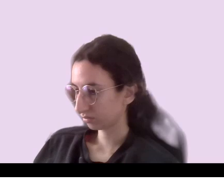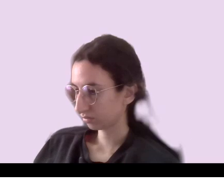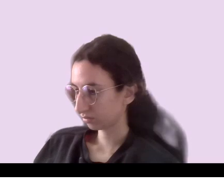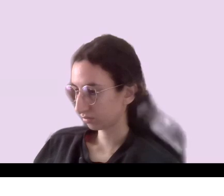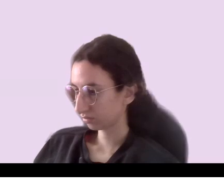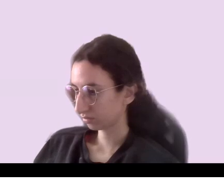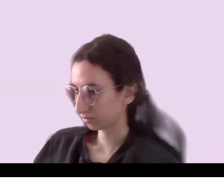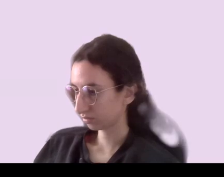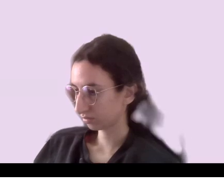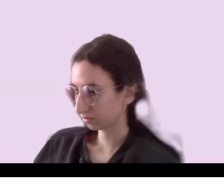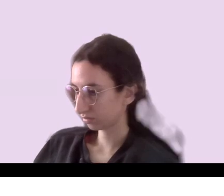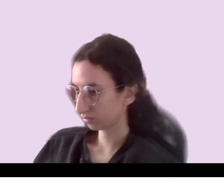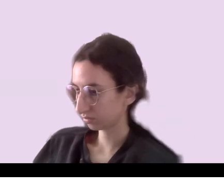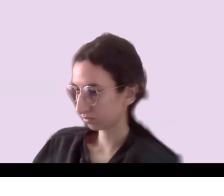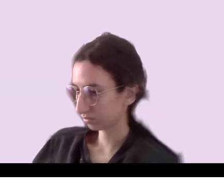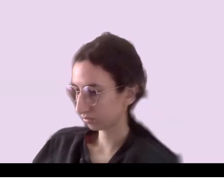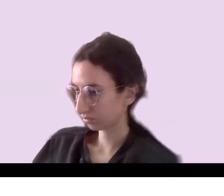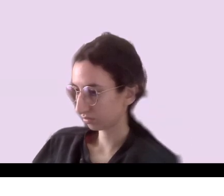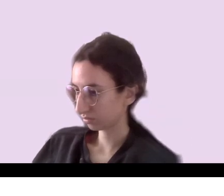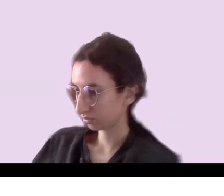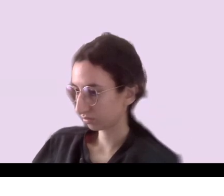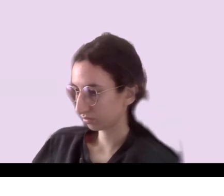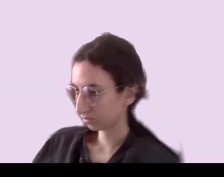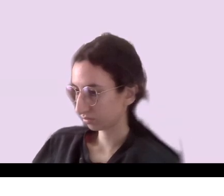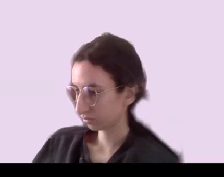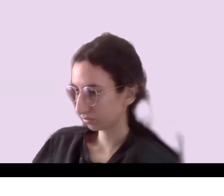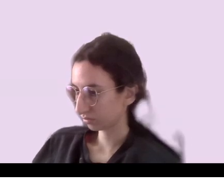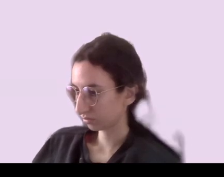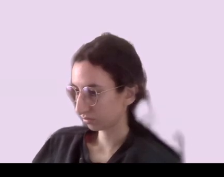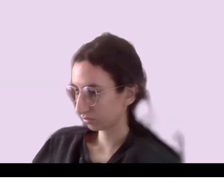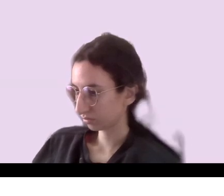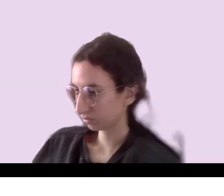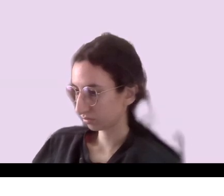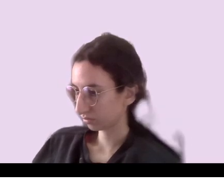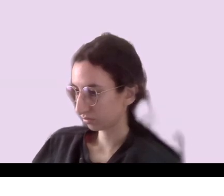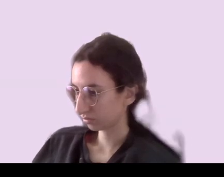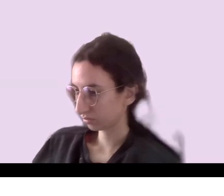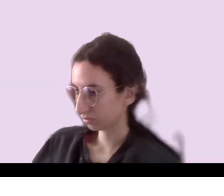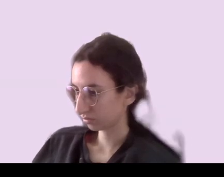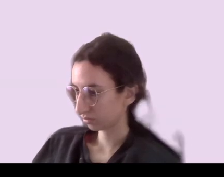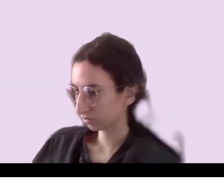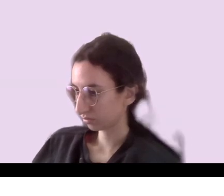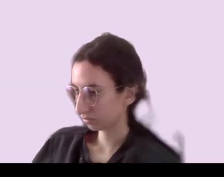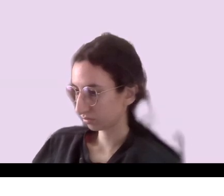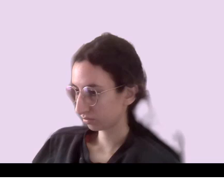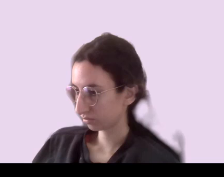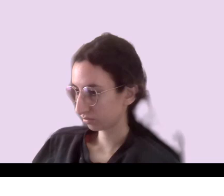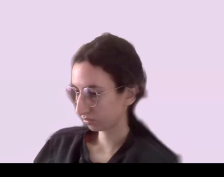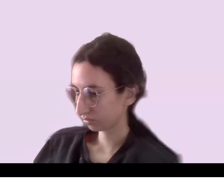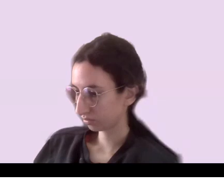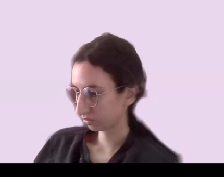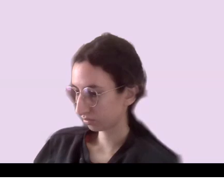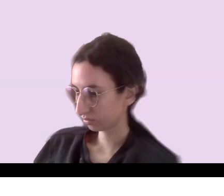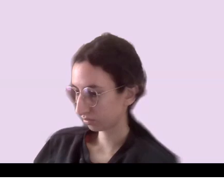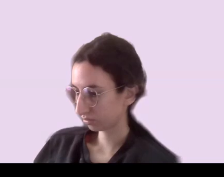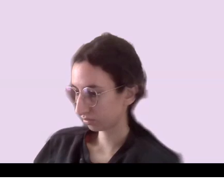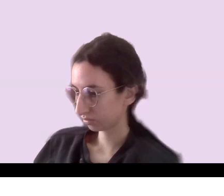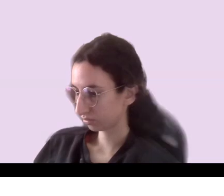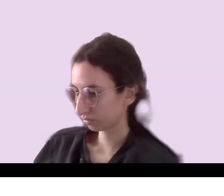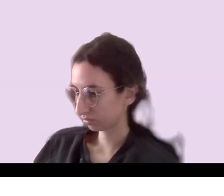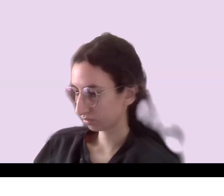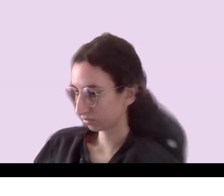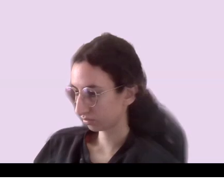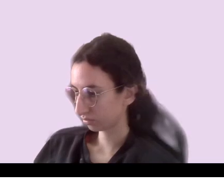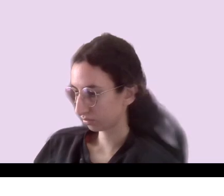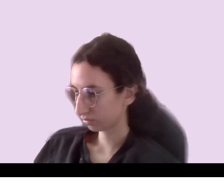science, attosecond or attosecond physics. So please, you can raise your hand, and then I can